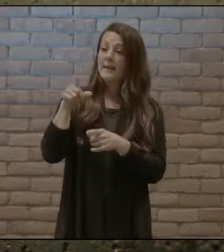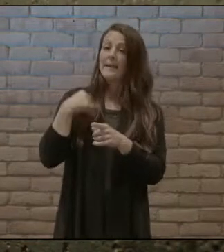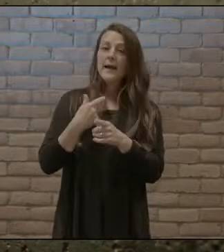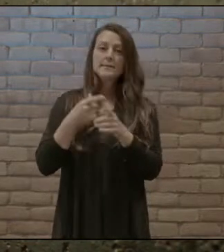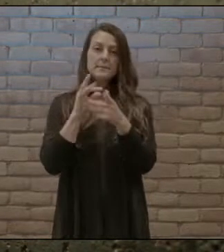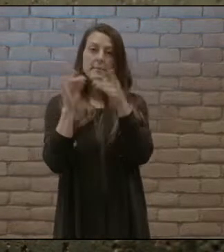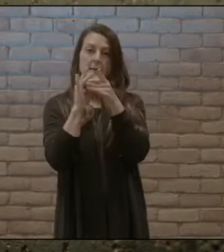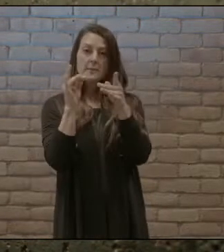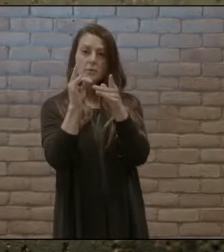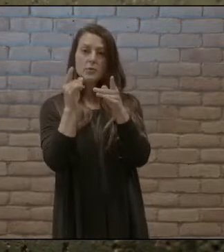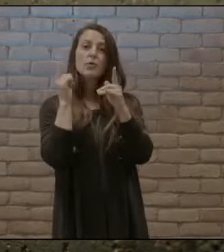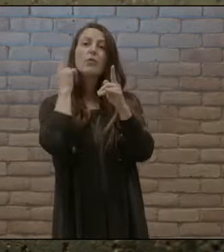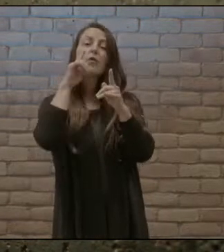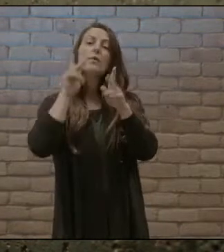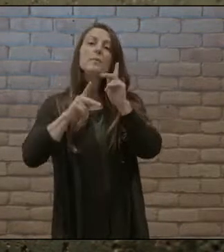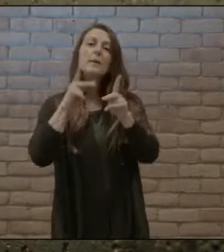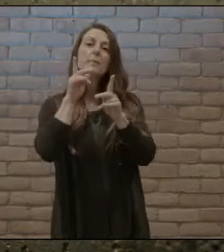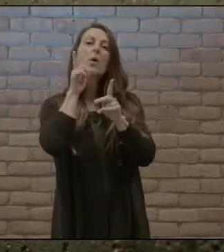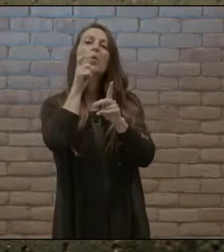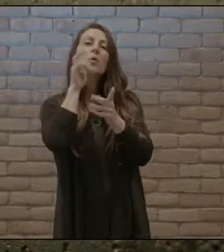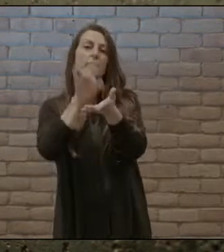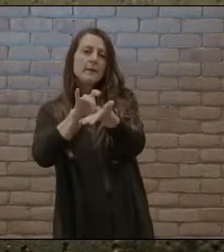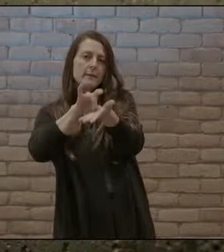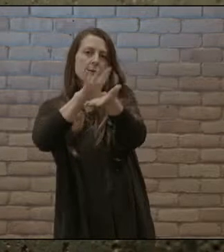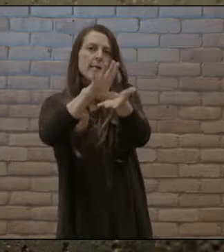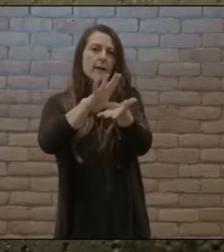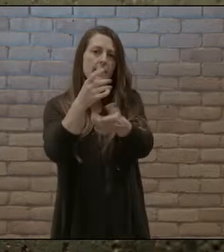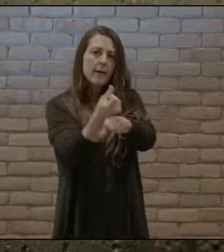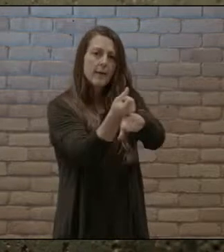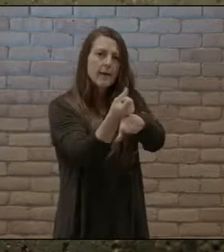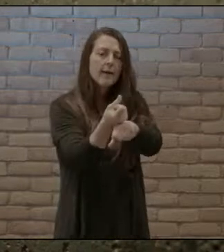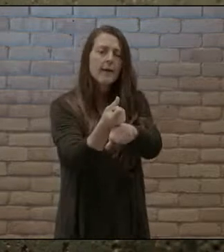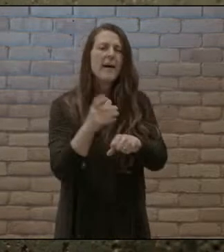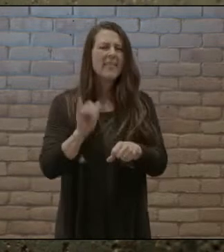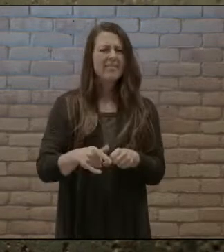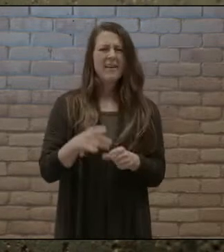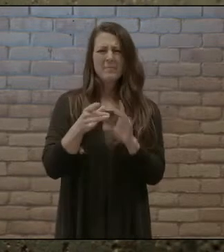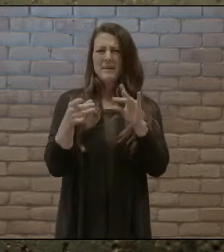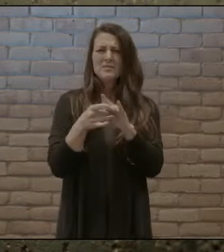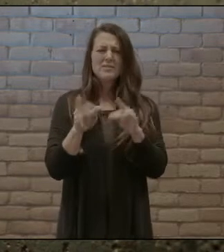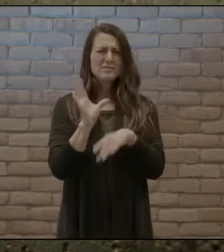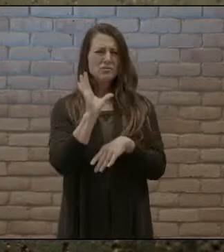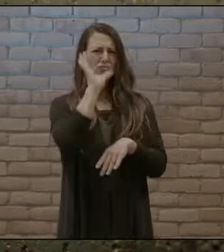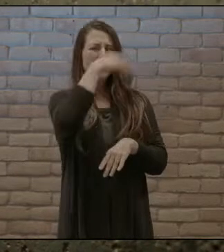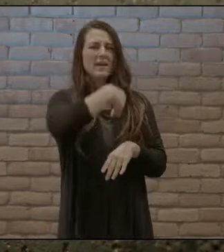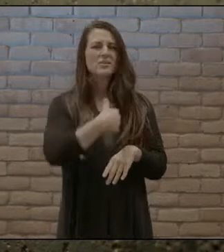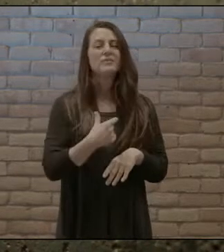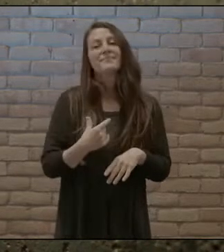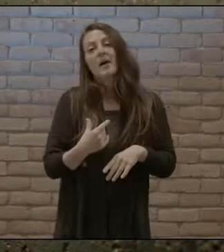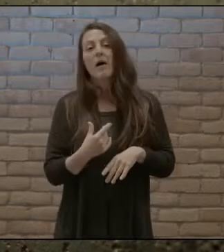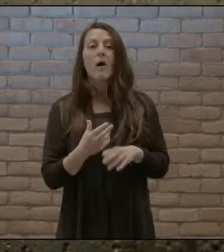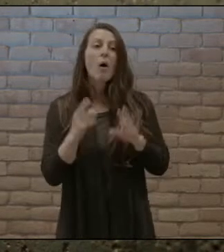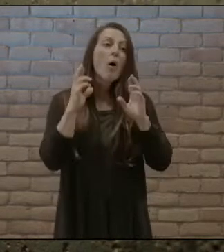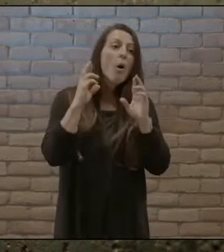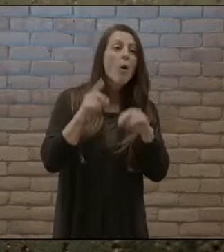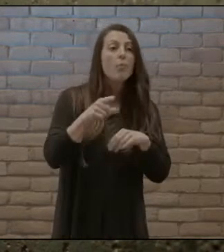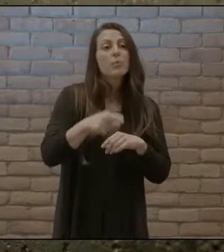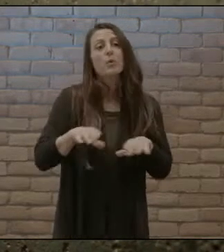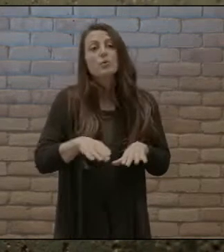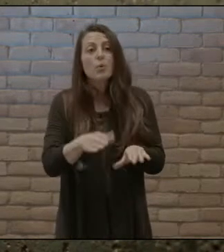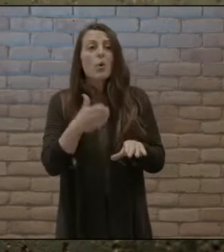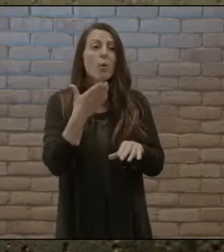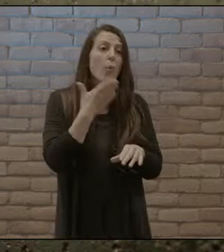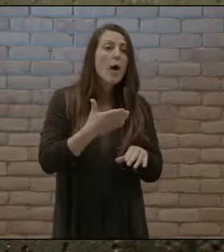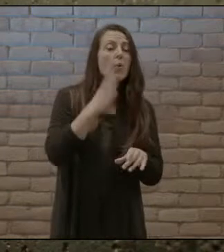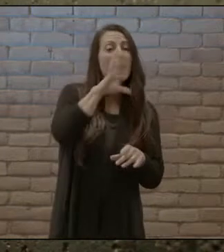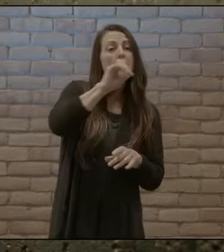people who've been exiled. But it's a strange message. It's not a care package. Hey, I hope you're doing well. You're going to be getting home